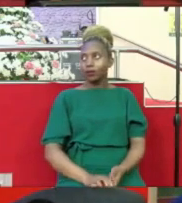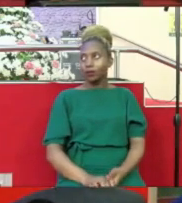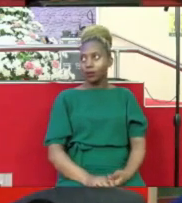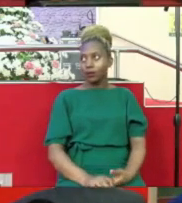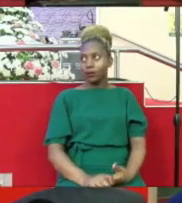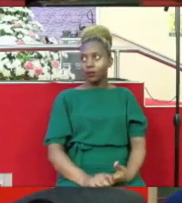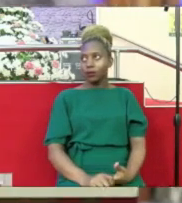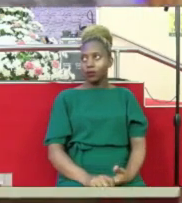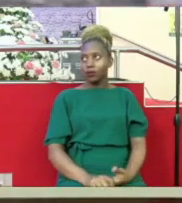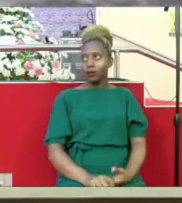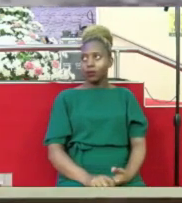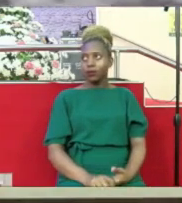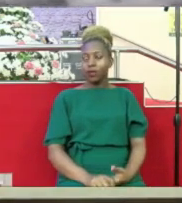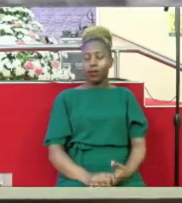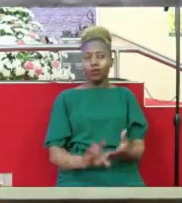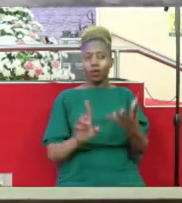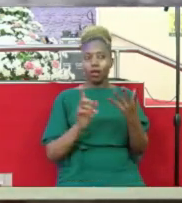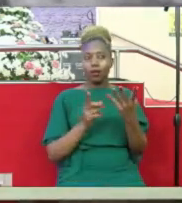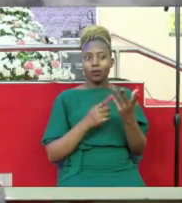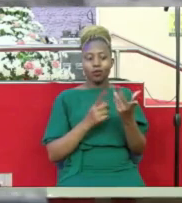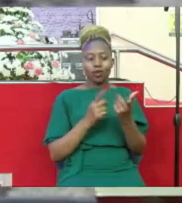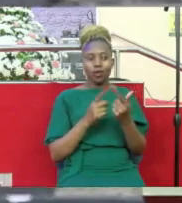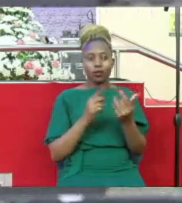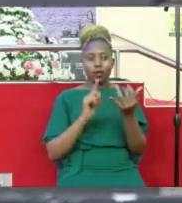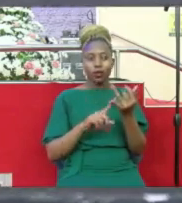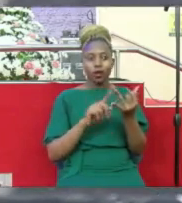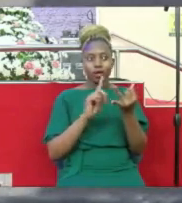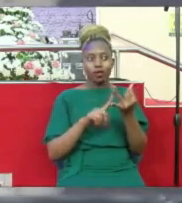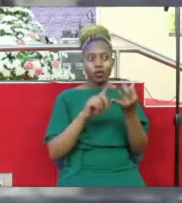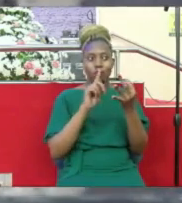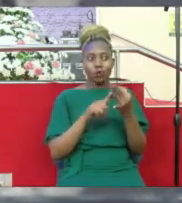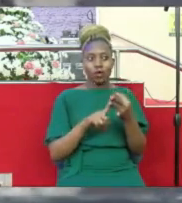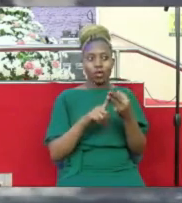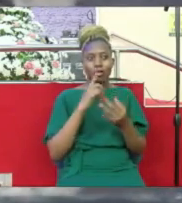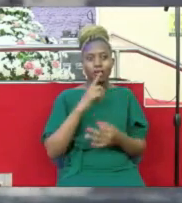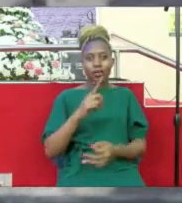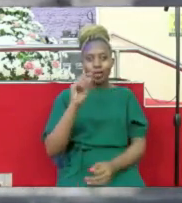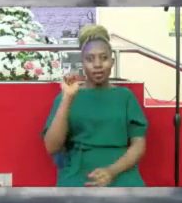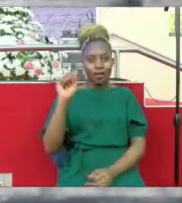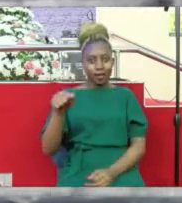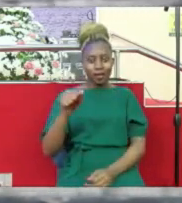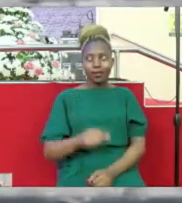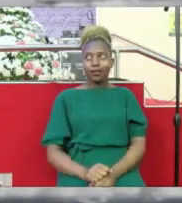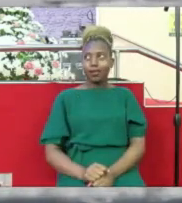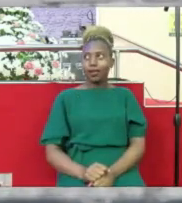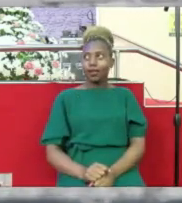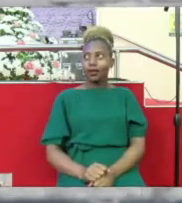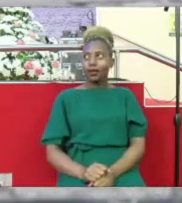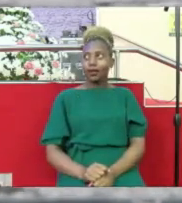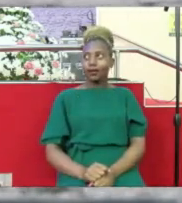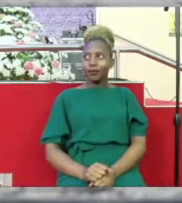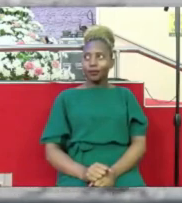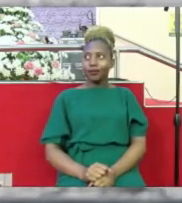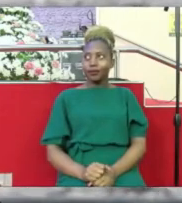Yeah. On the count of three, I'm gonna say, somebody say yes. We're gonna do it